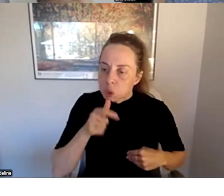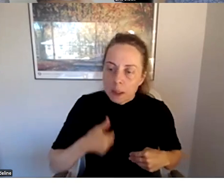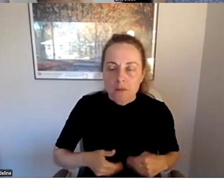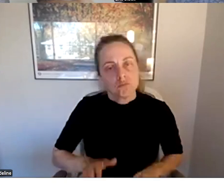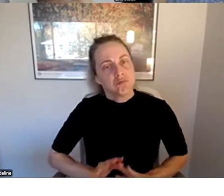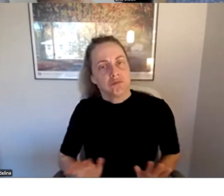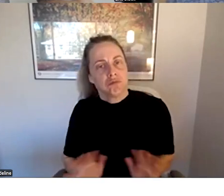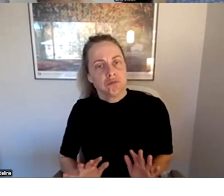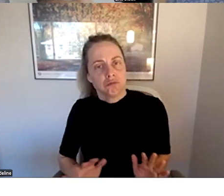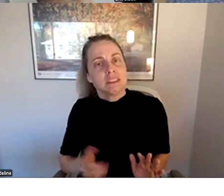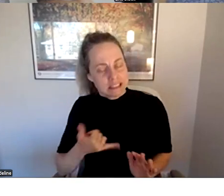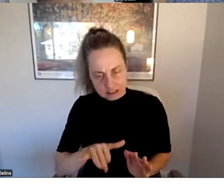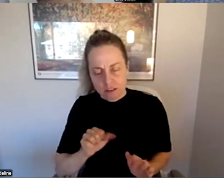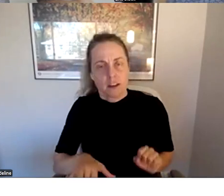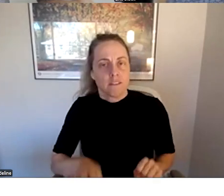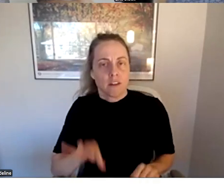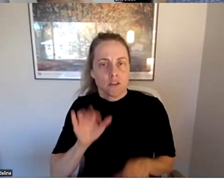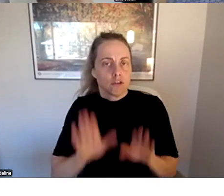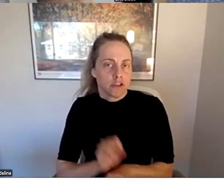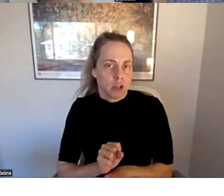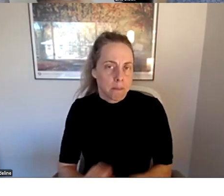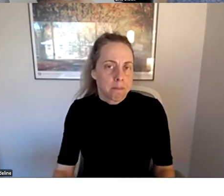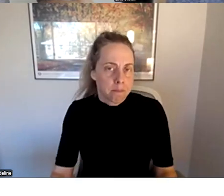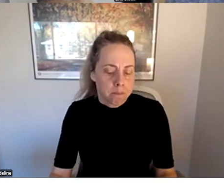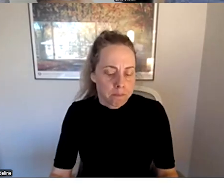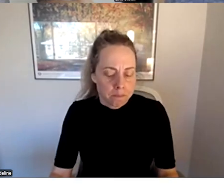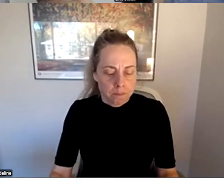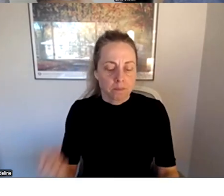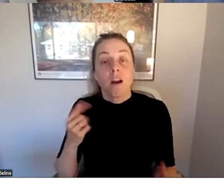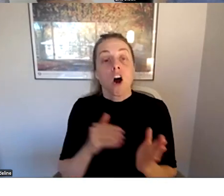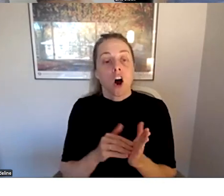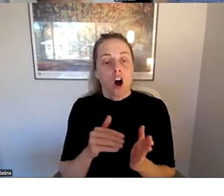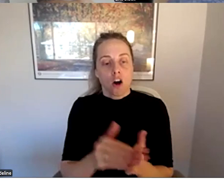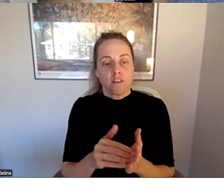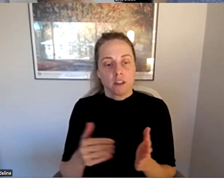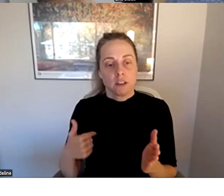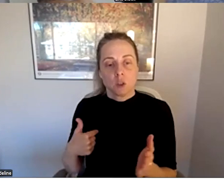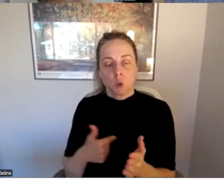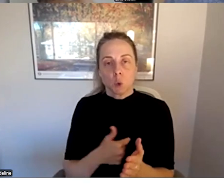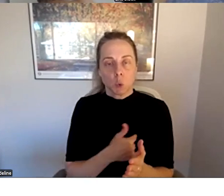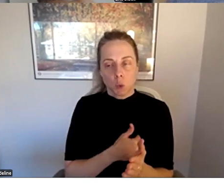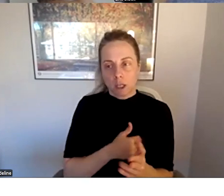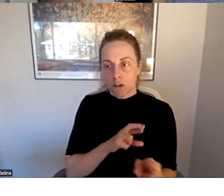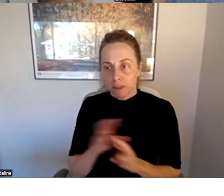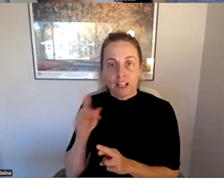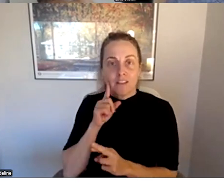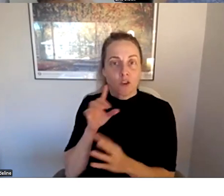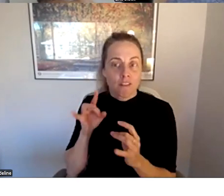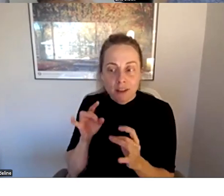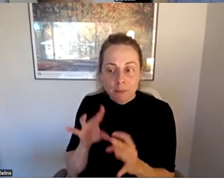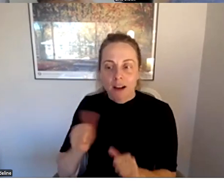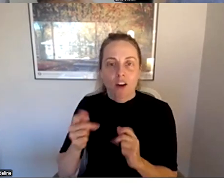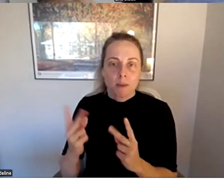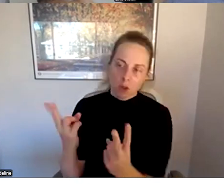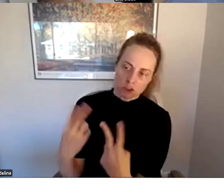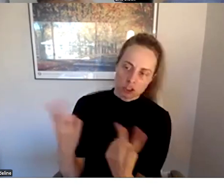And so I think a lot of times we are constantly built in society to get feedback from others, and others are constantly judging whether